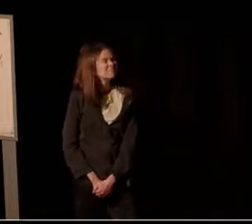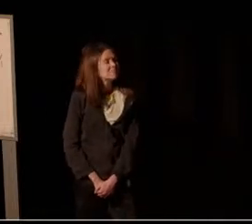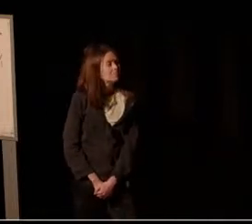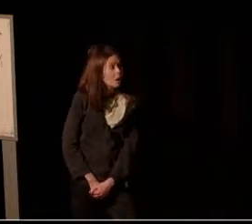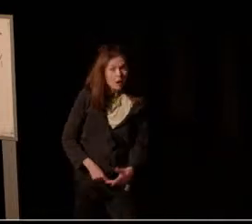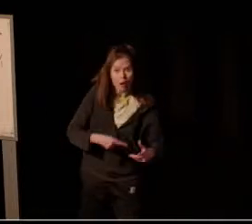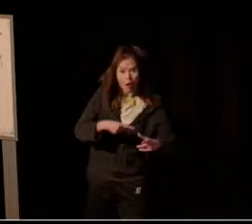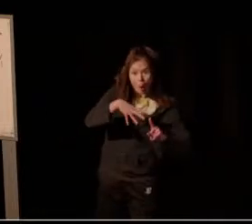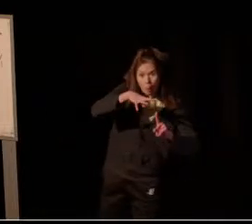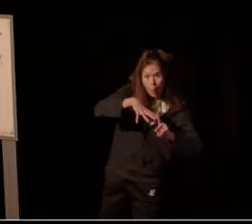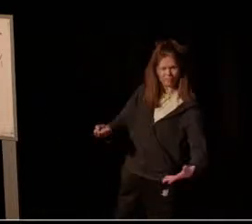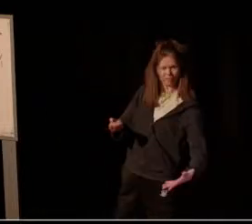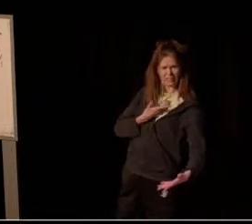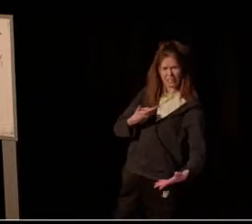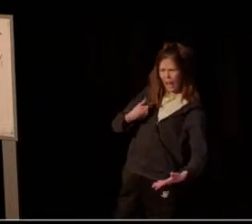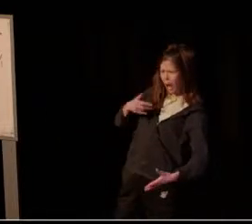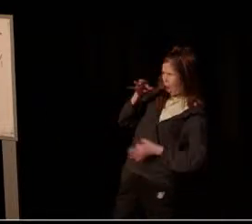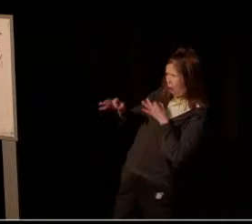Stay.